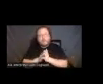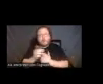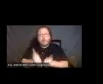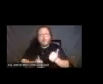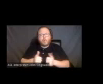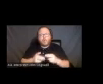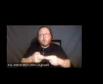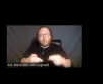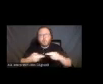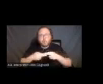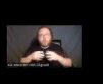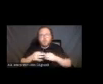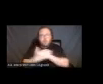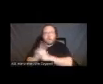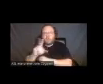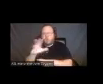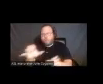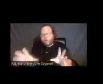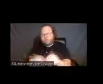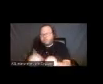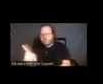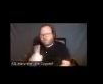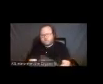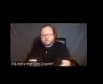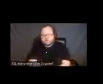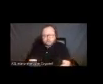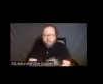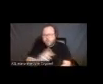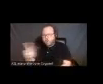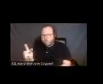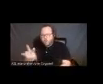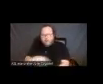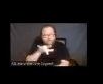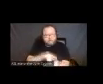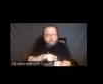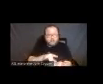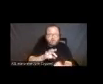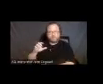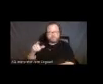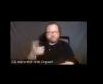region of the county you would like to meet in. Western, Mid-County, or Desert.